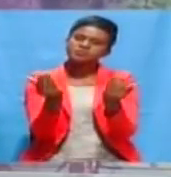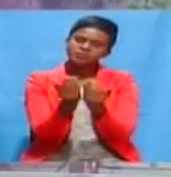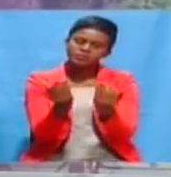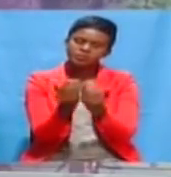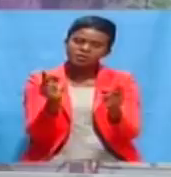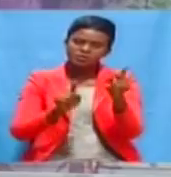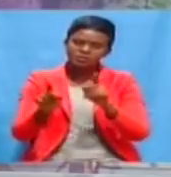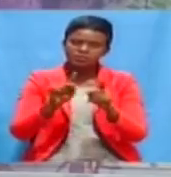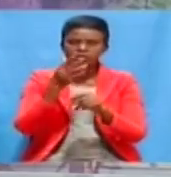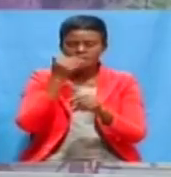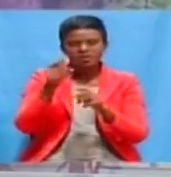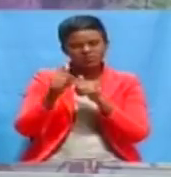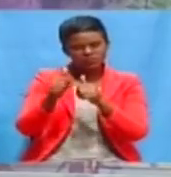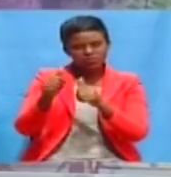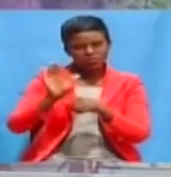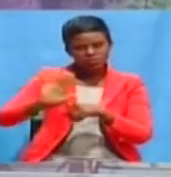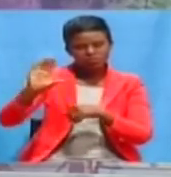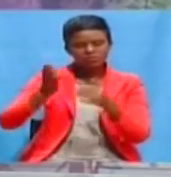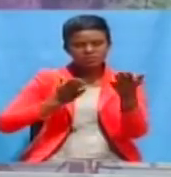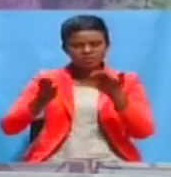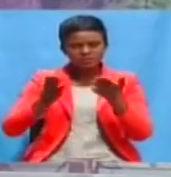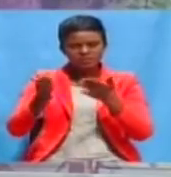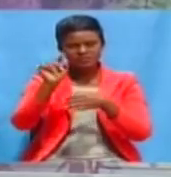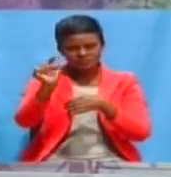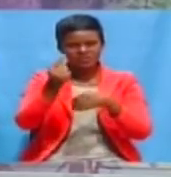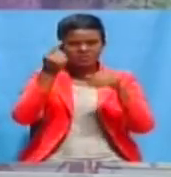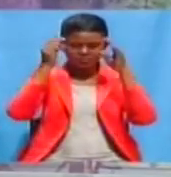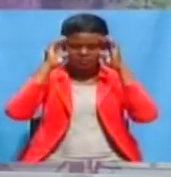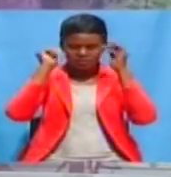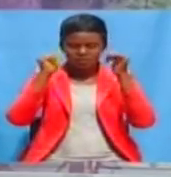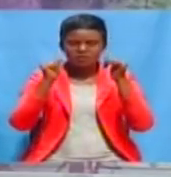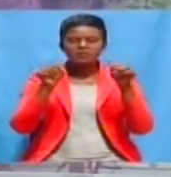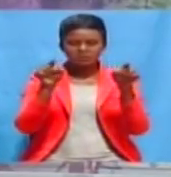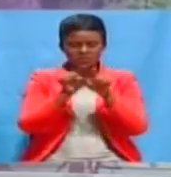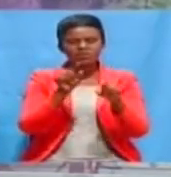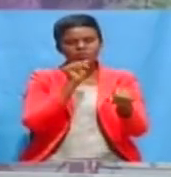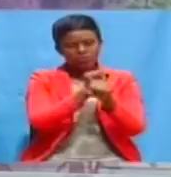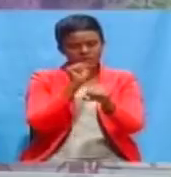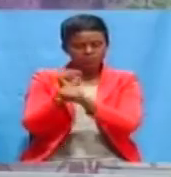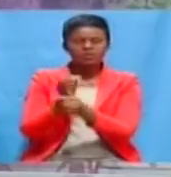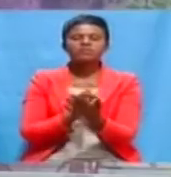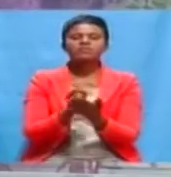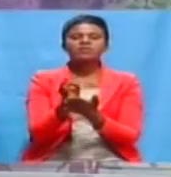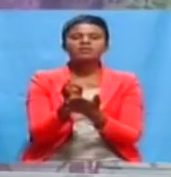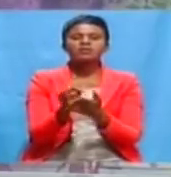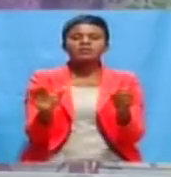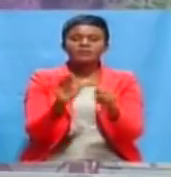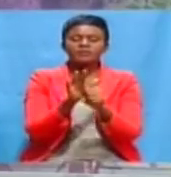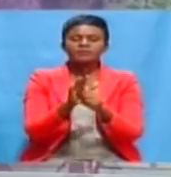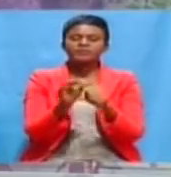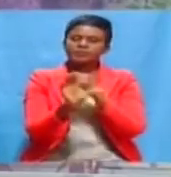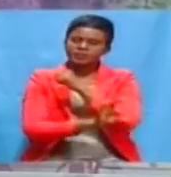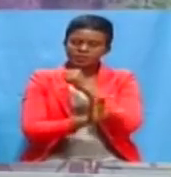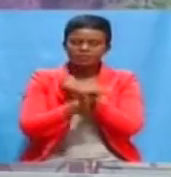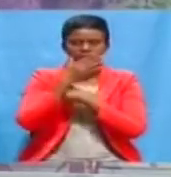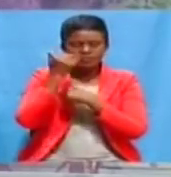every citizen to emulate a selfless service of the first president to serve faithfully in the best interests of the country. And